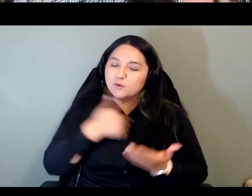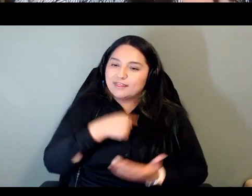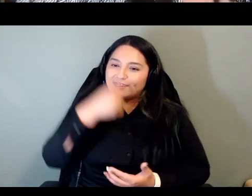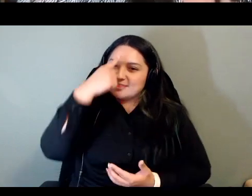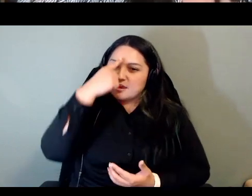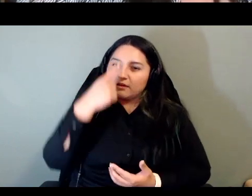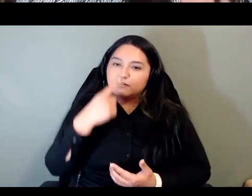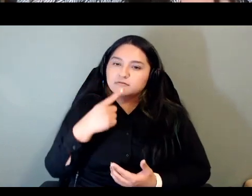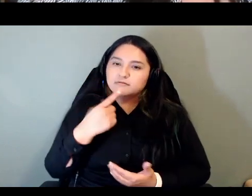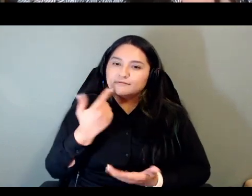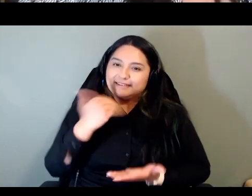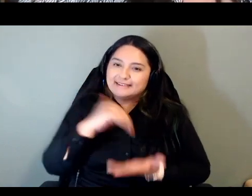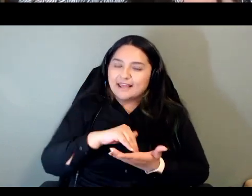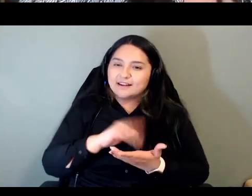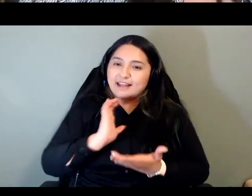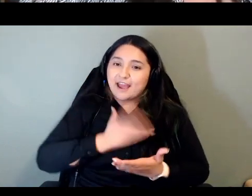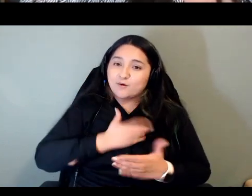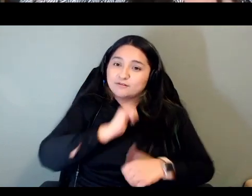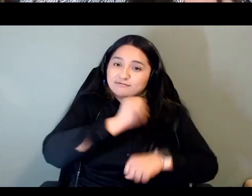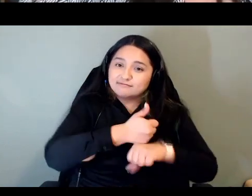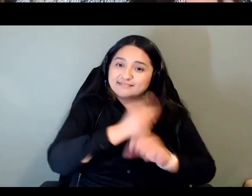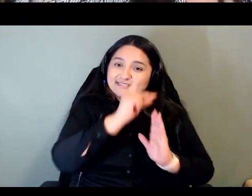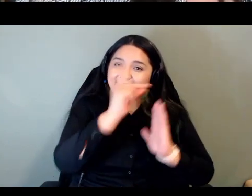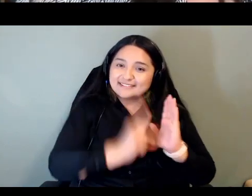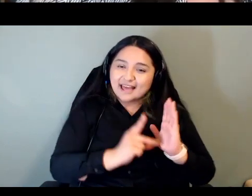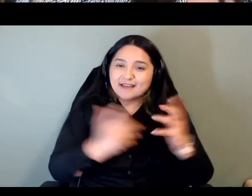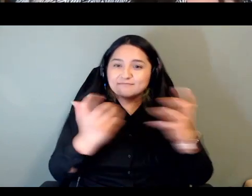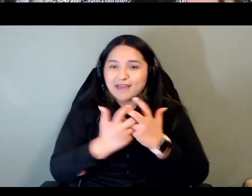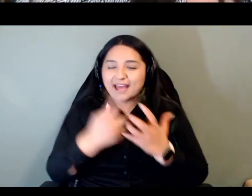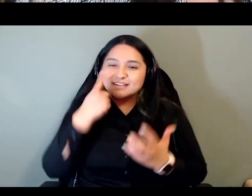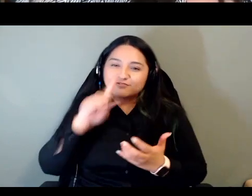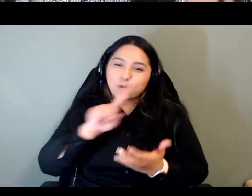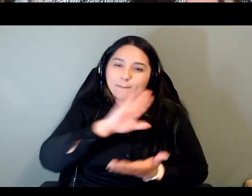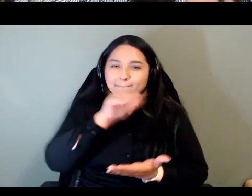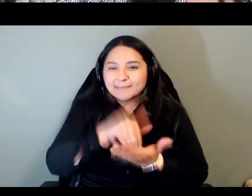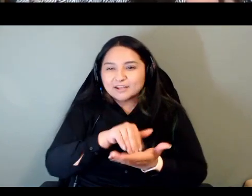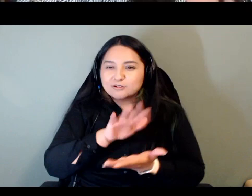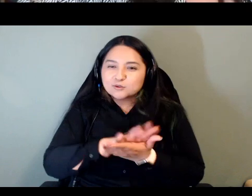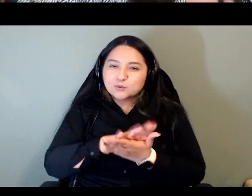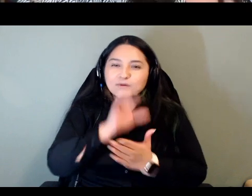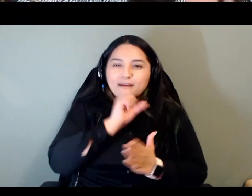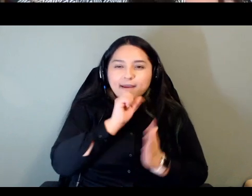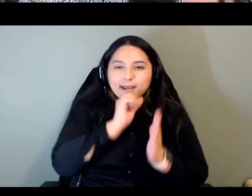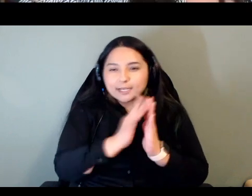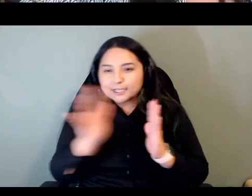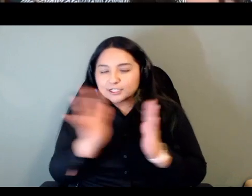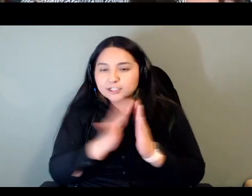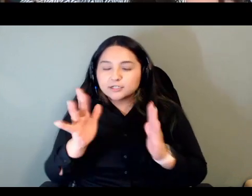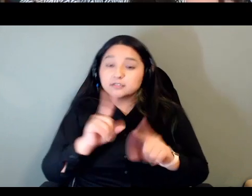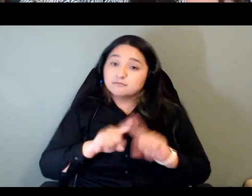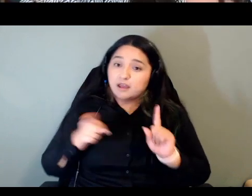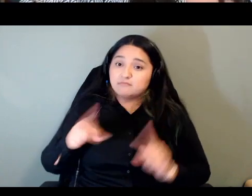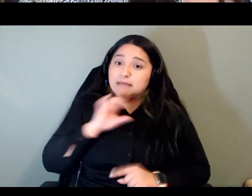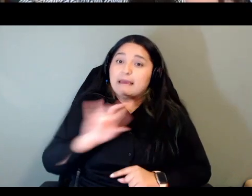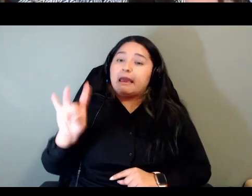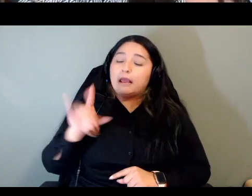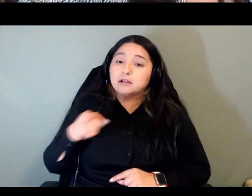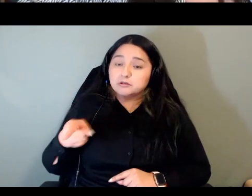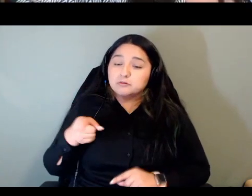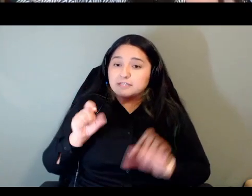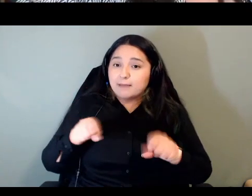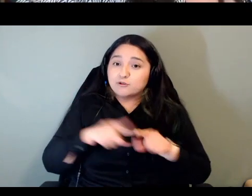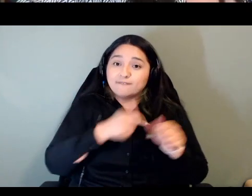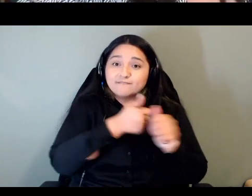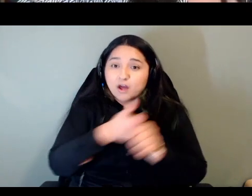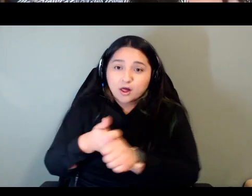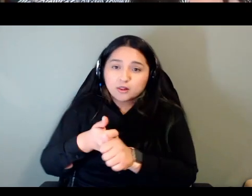was saying, for more middle school and up because it's text-based, but she obviously is able to deal with the text, and a